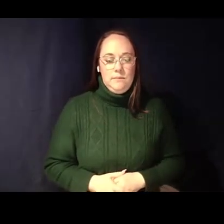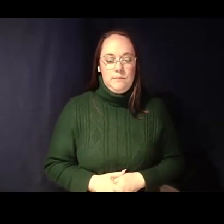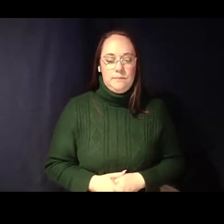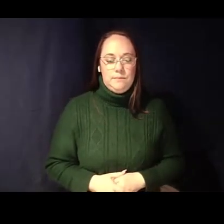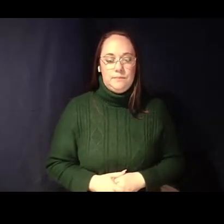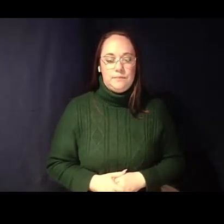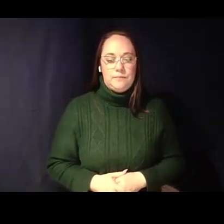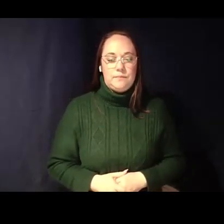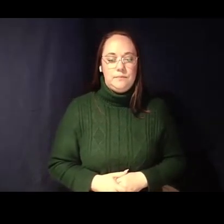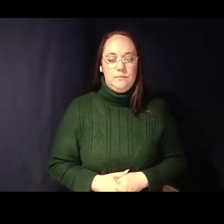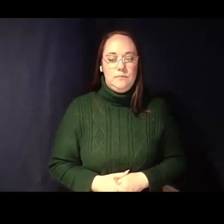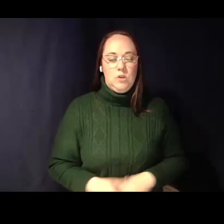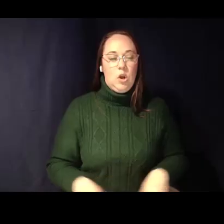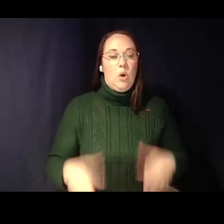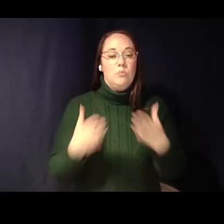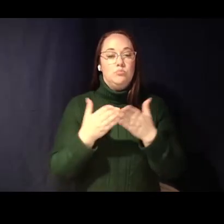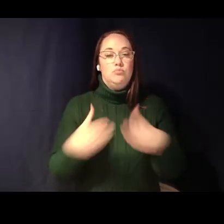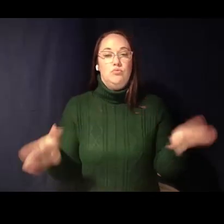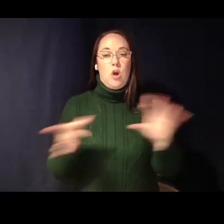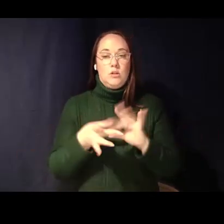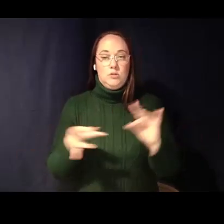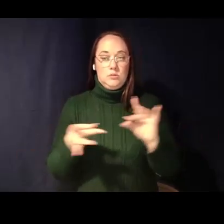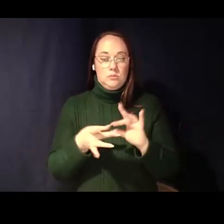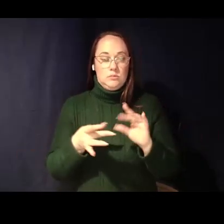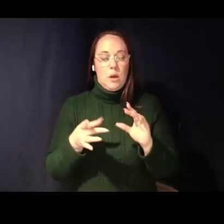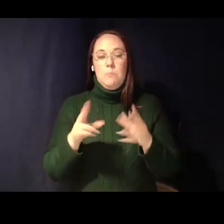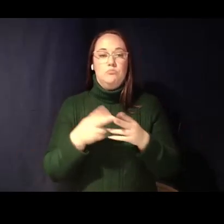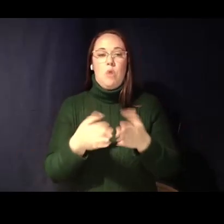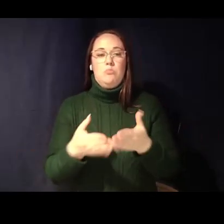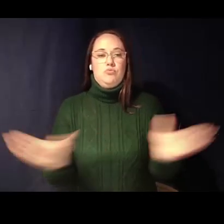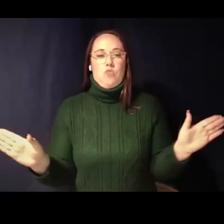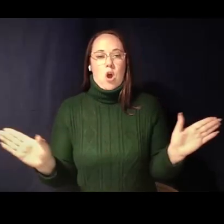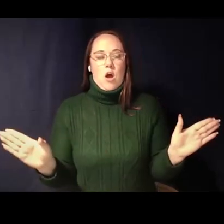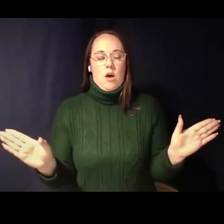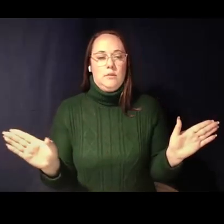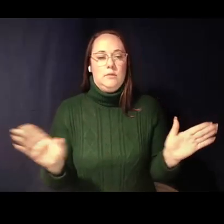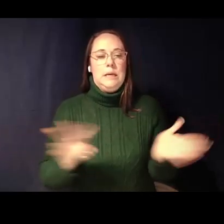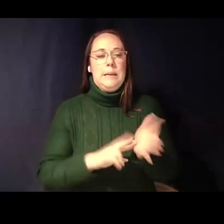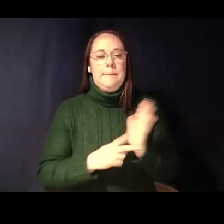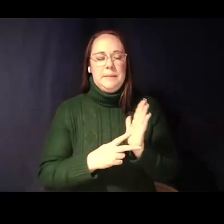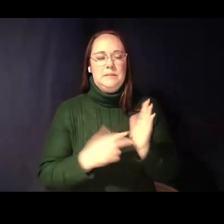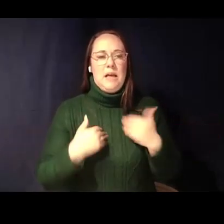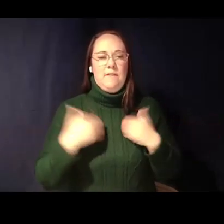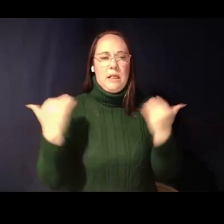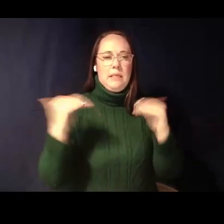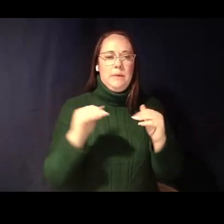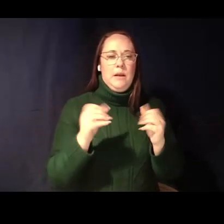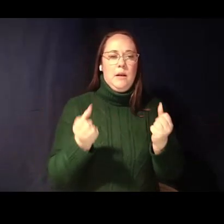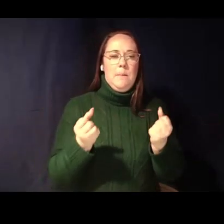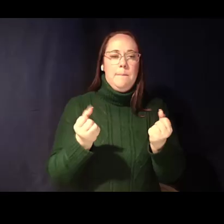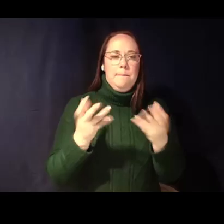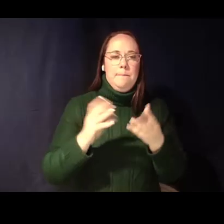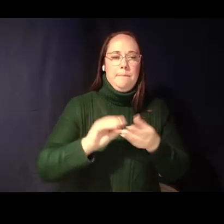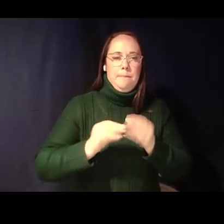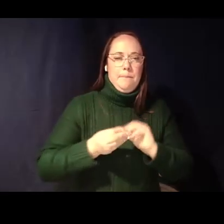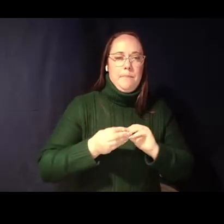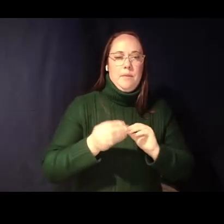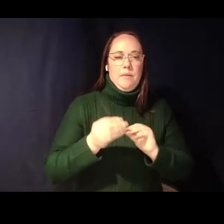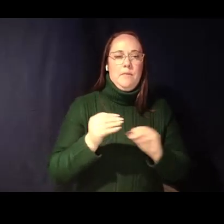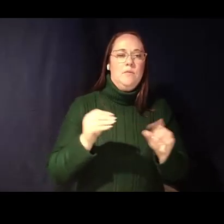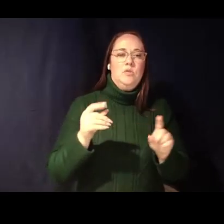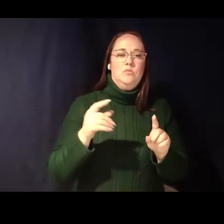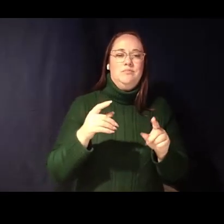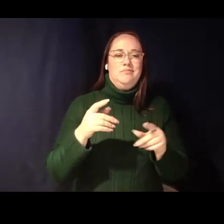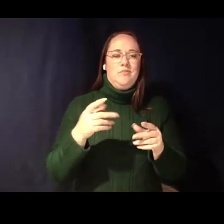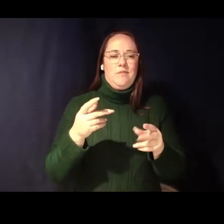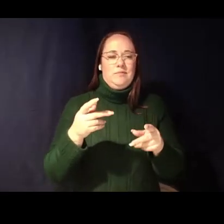In very broad terms, as Mark pointed out, you've got a limited number of levers within your Medicaid program to try to control